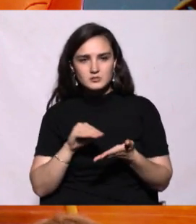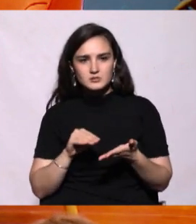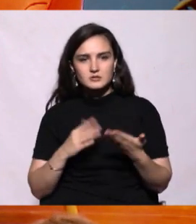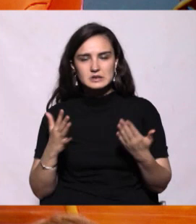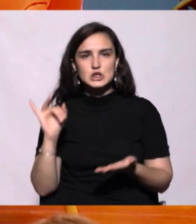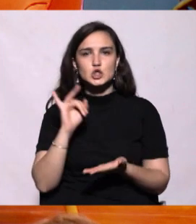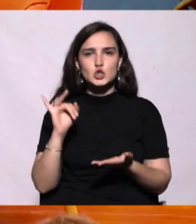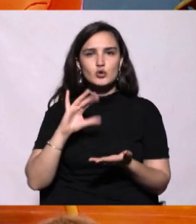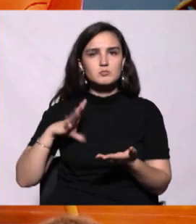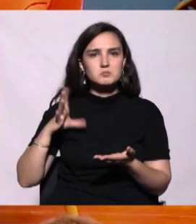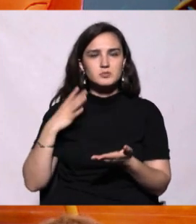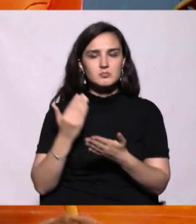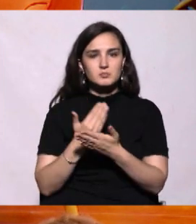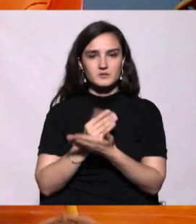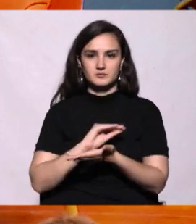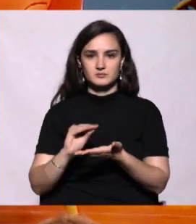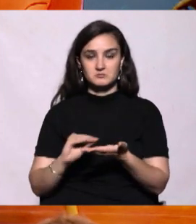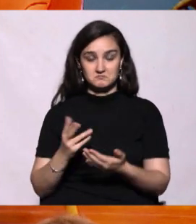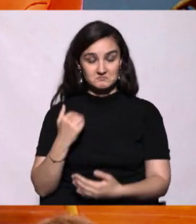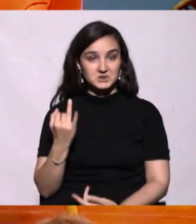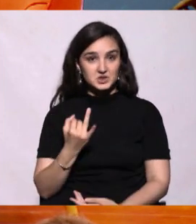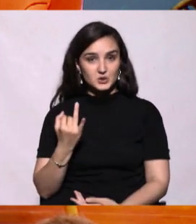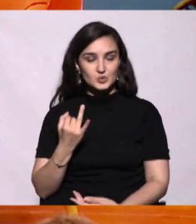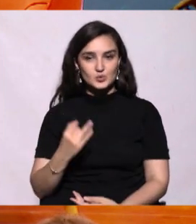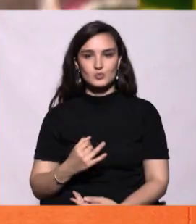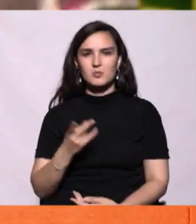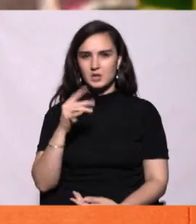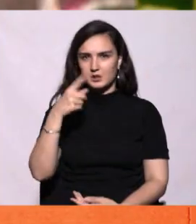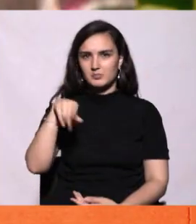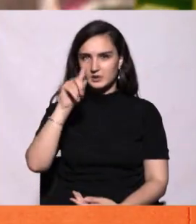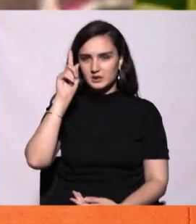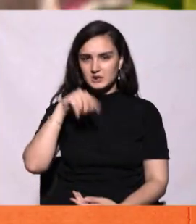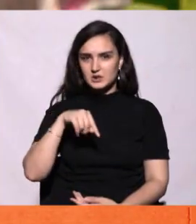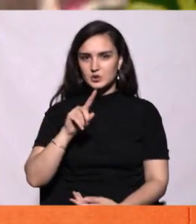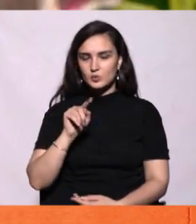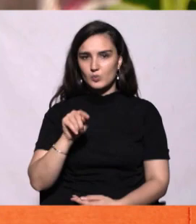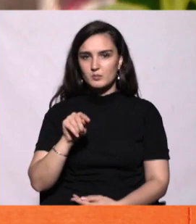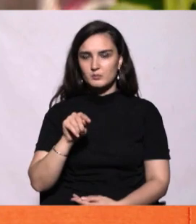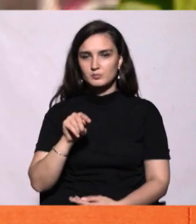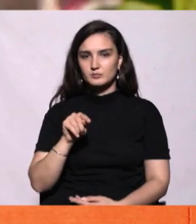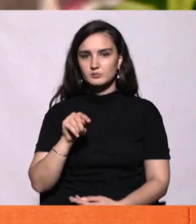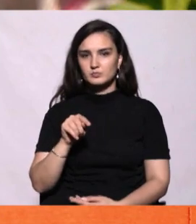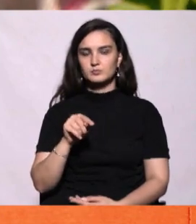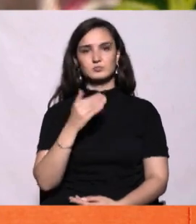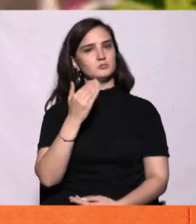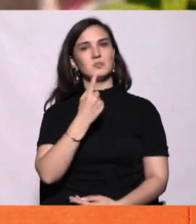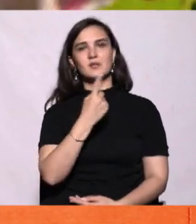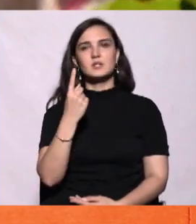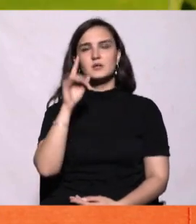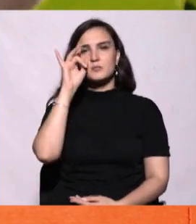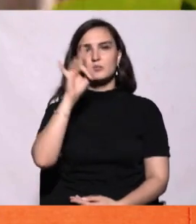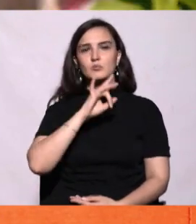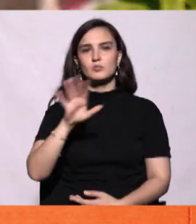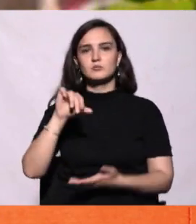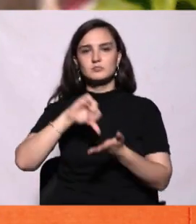non-fiction, historical novels. Oh, interesting. But did you know that Doyle's attitude towards one of the most